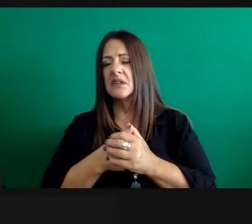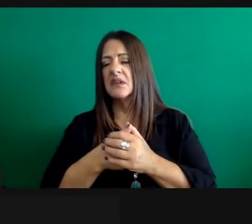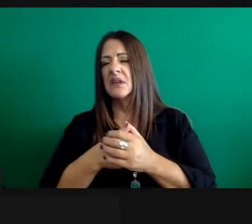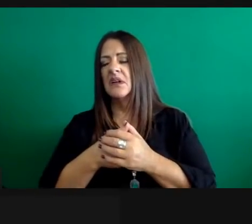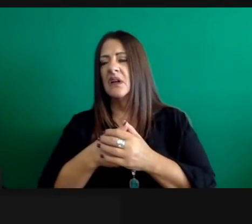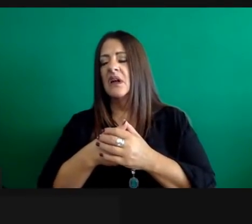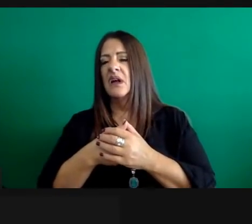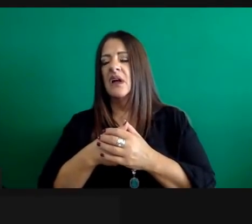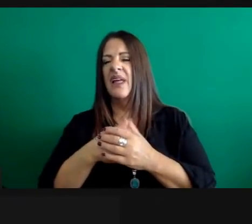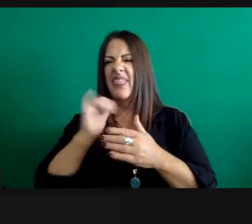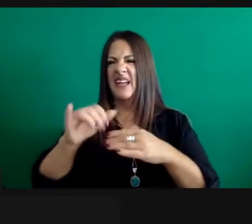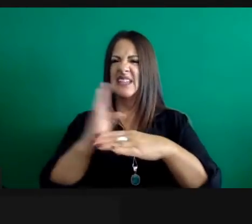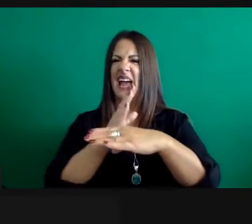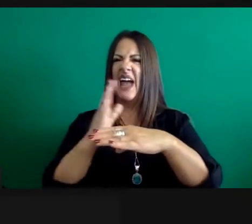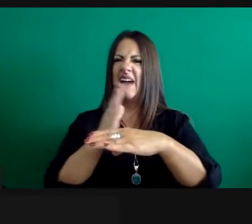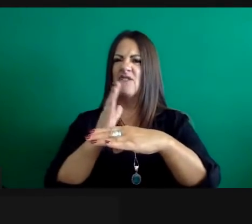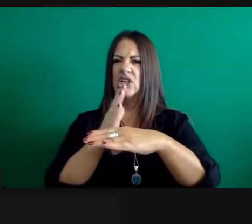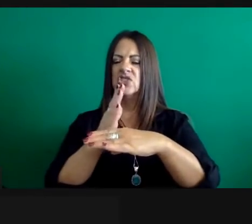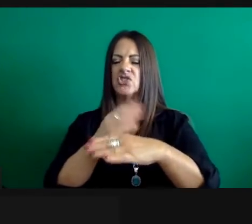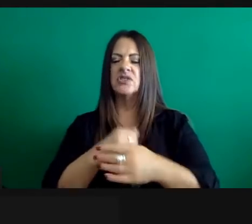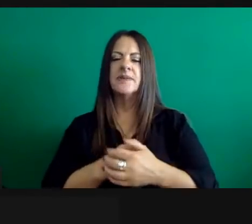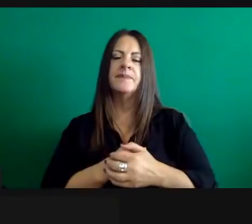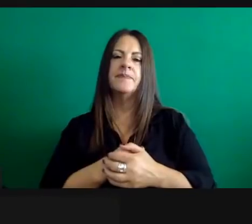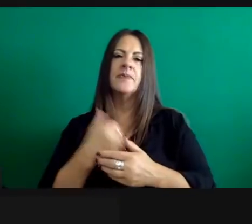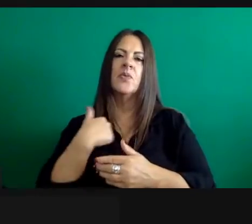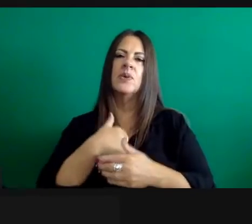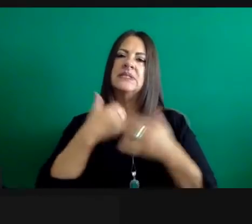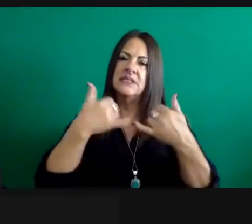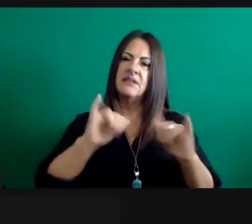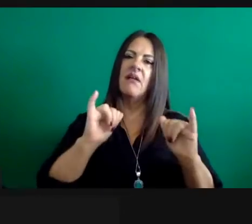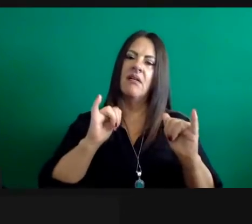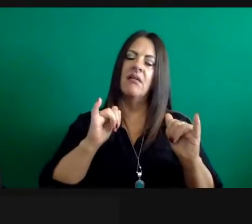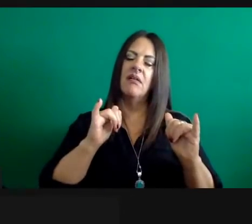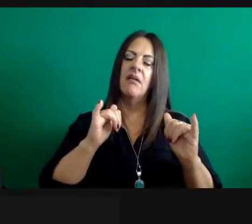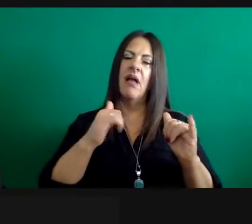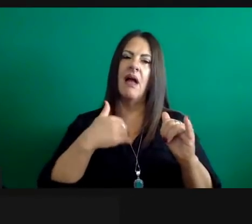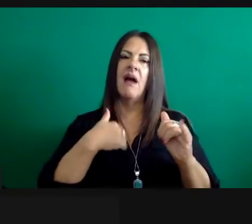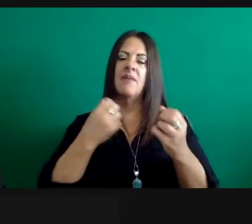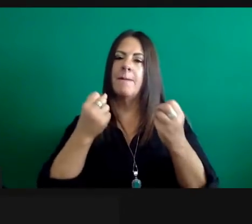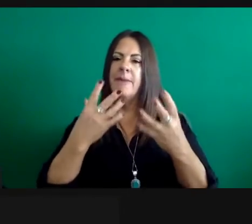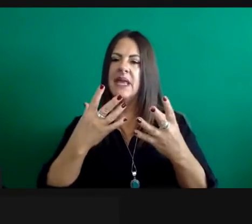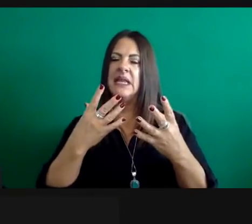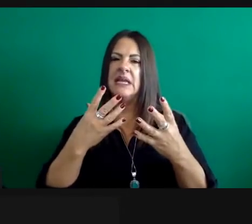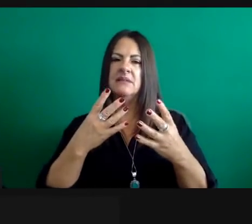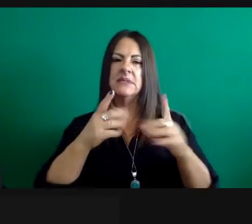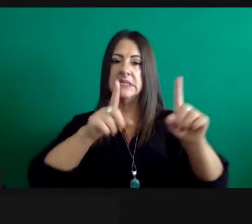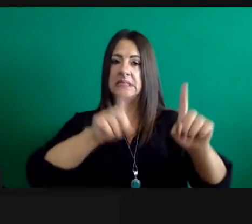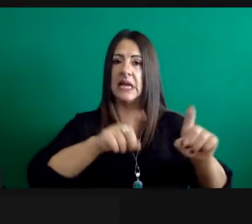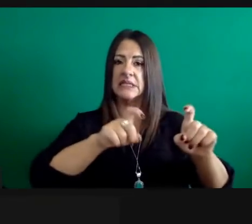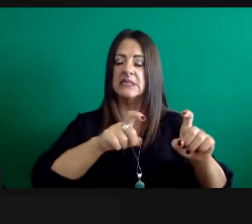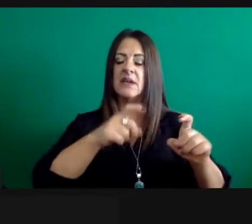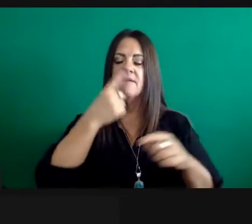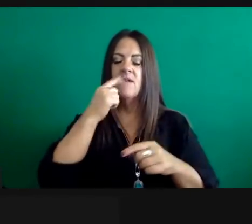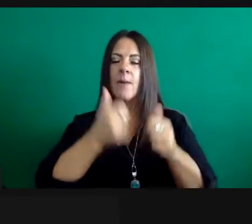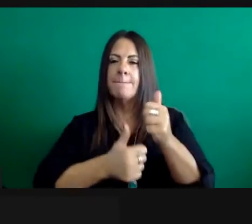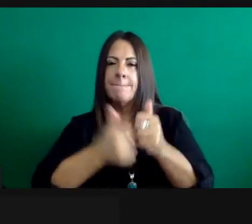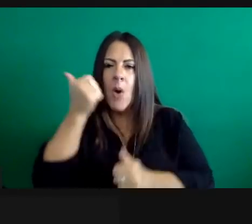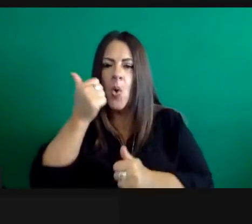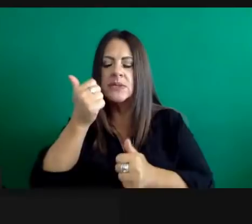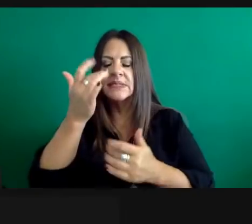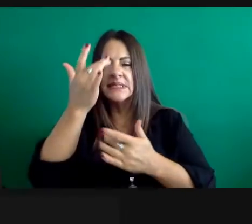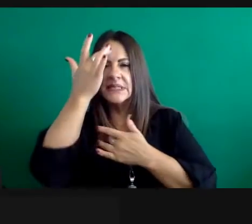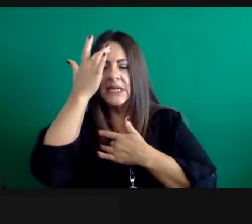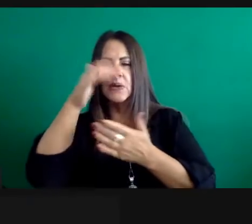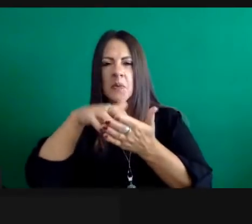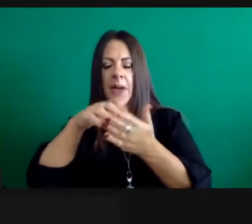tell you, that's an average. We still have a majority of the tests for our sickest individuals, the people who are being tested in